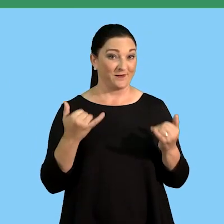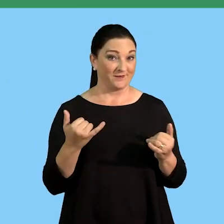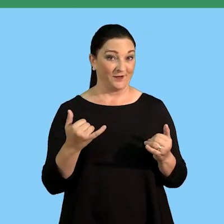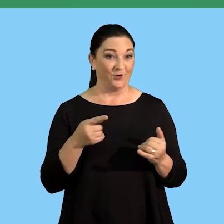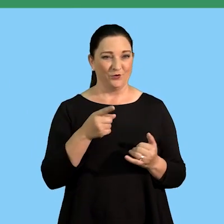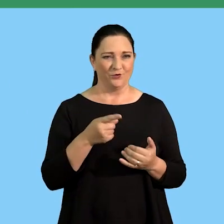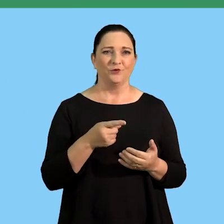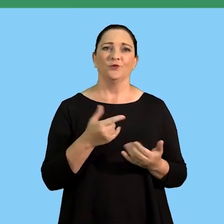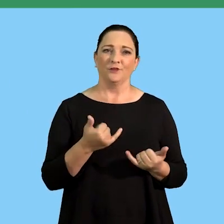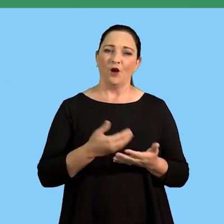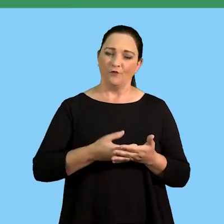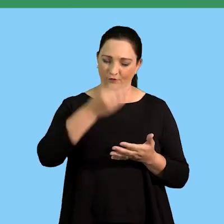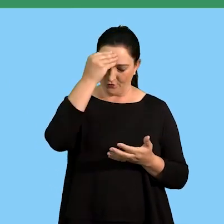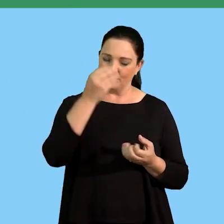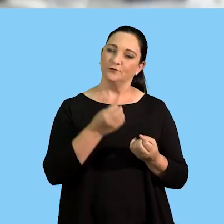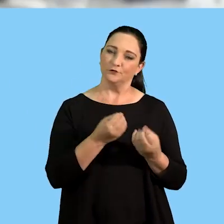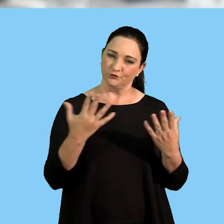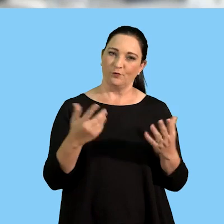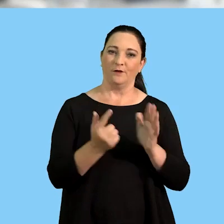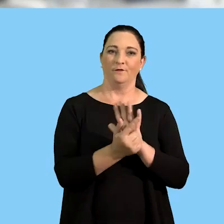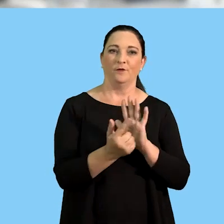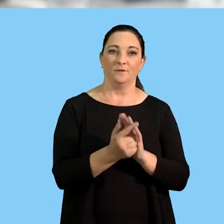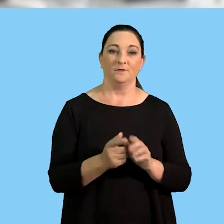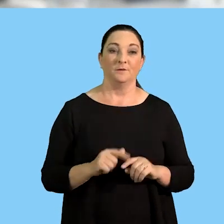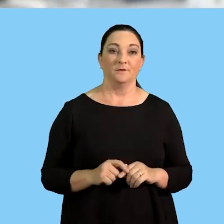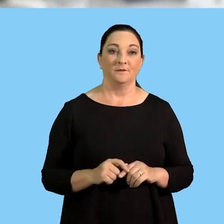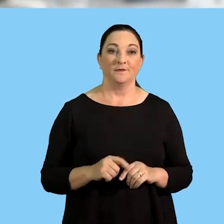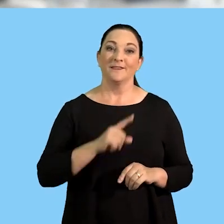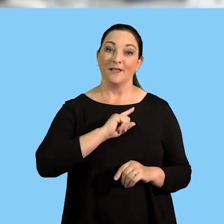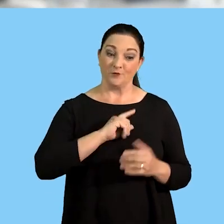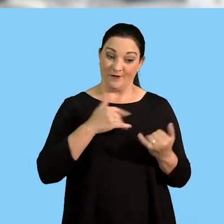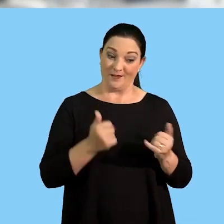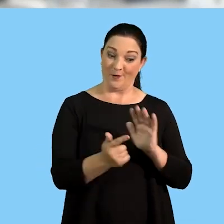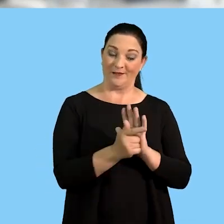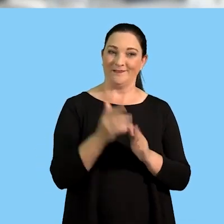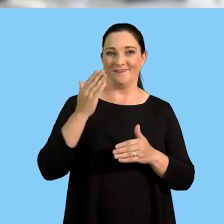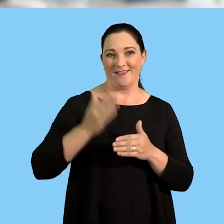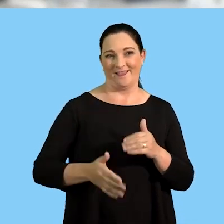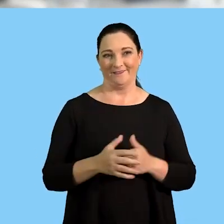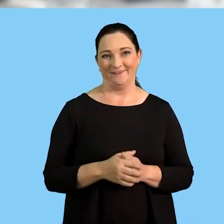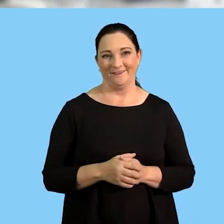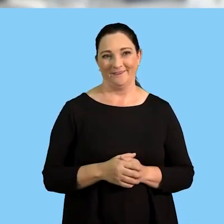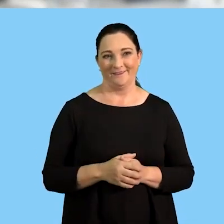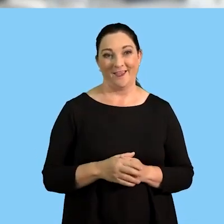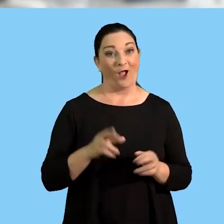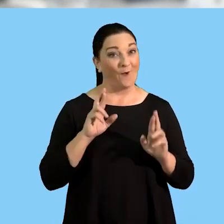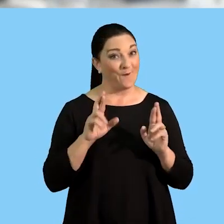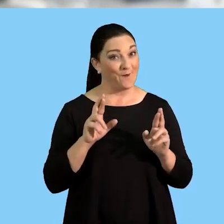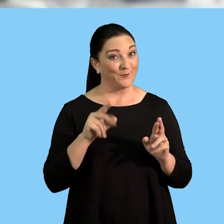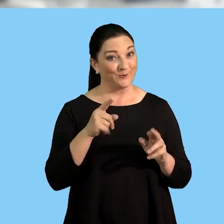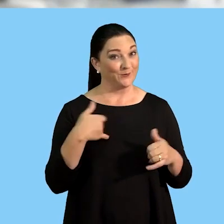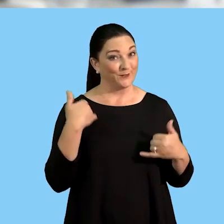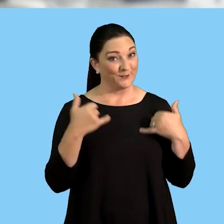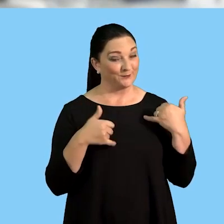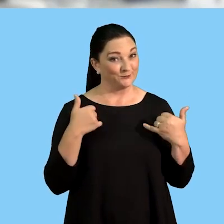I hope then that you have taken a lot from this lesson, which then brings me to the end of today's lesson.